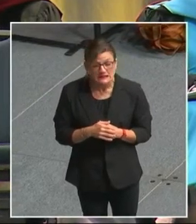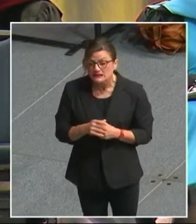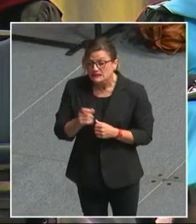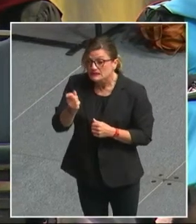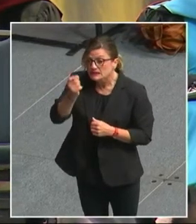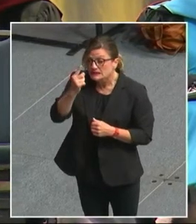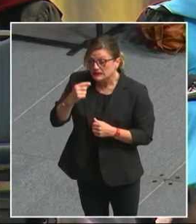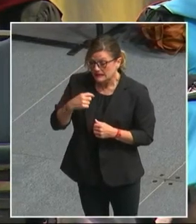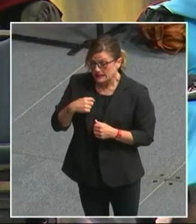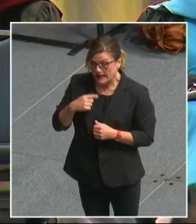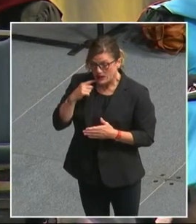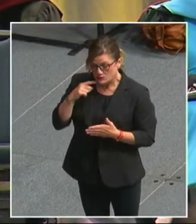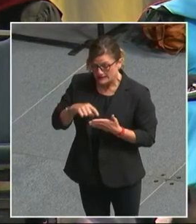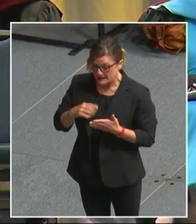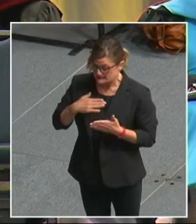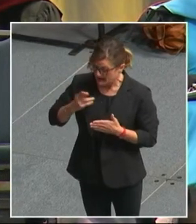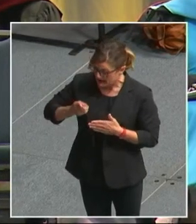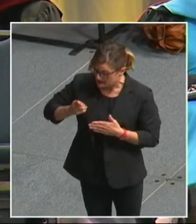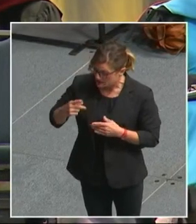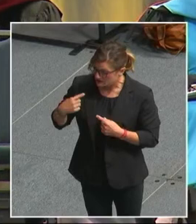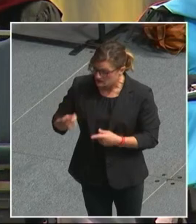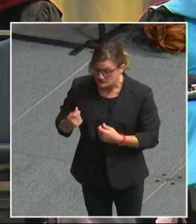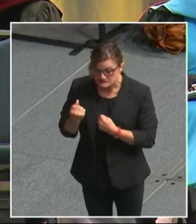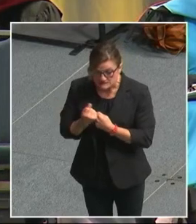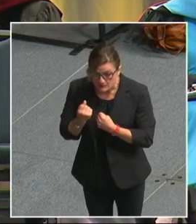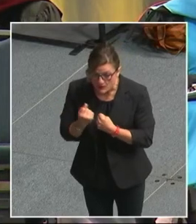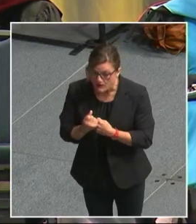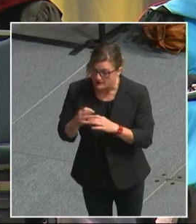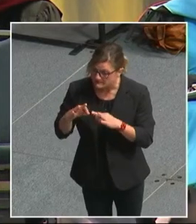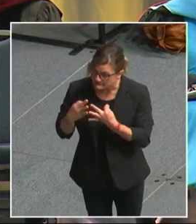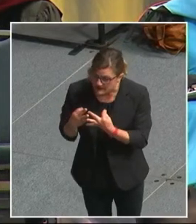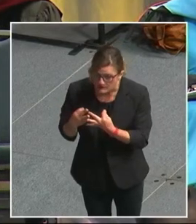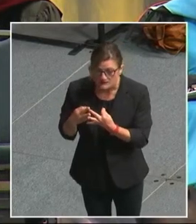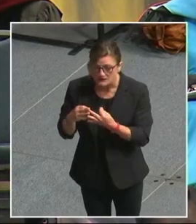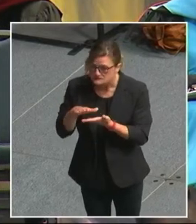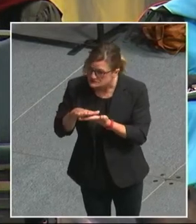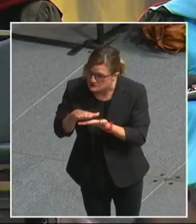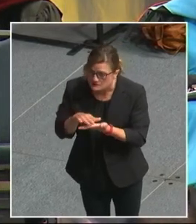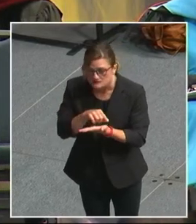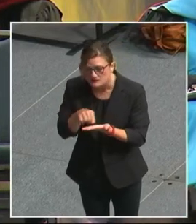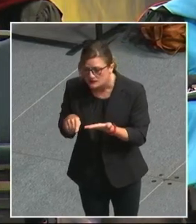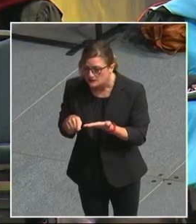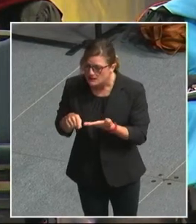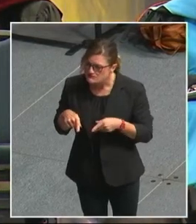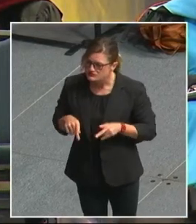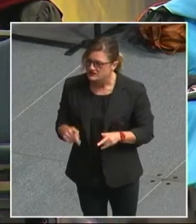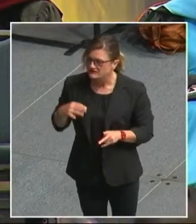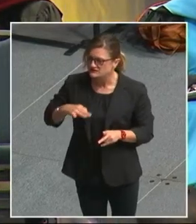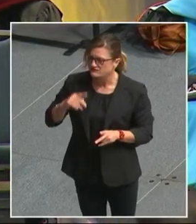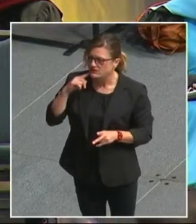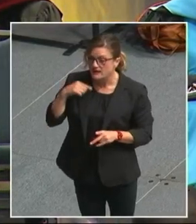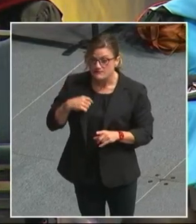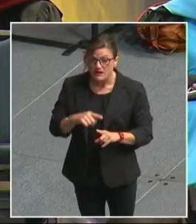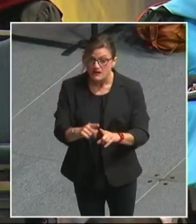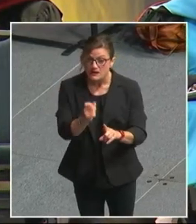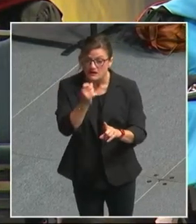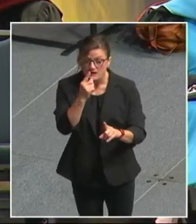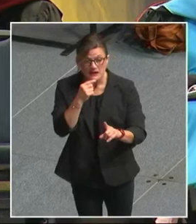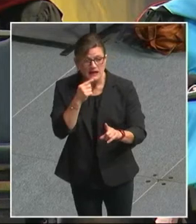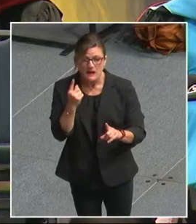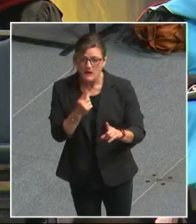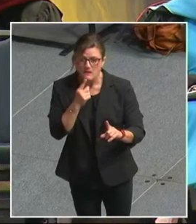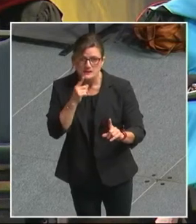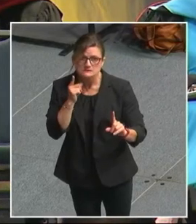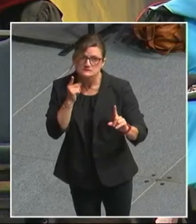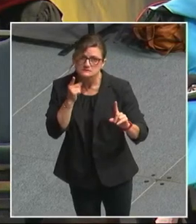privileged to have the support and the opportunities I've had. But it's always been my constant perseverance that